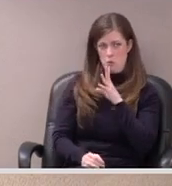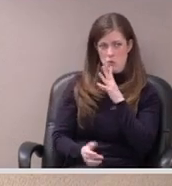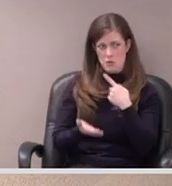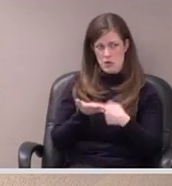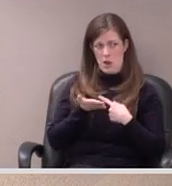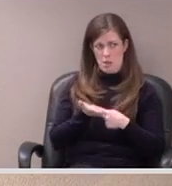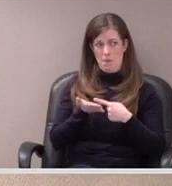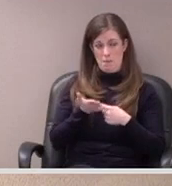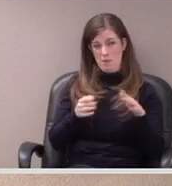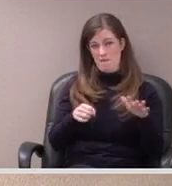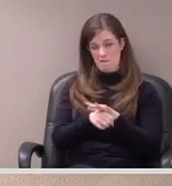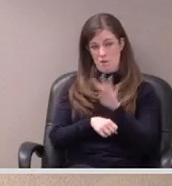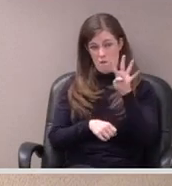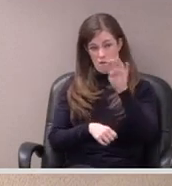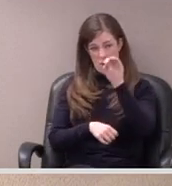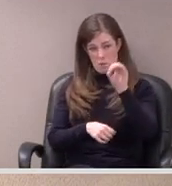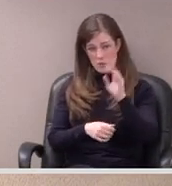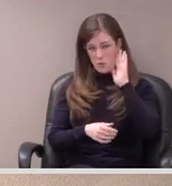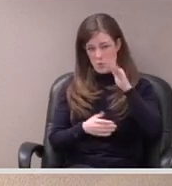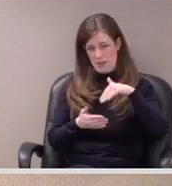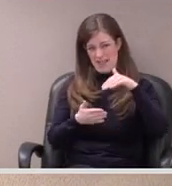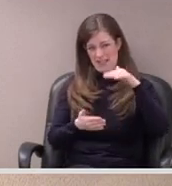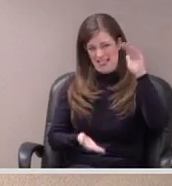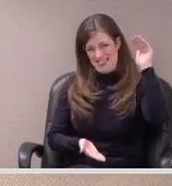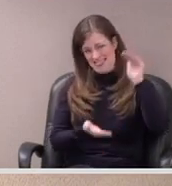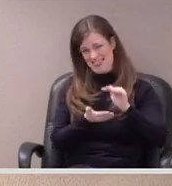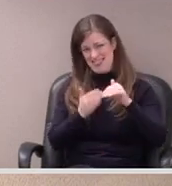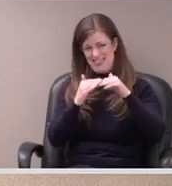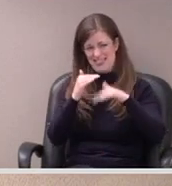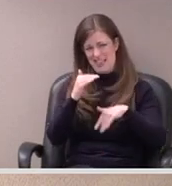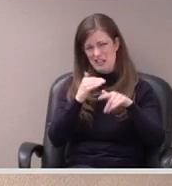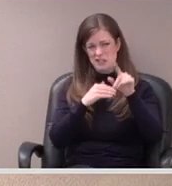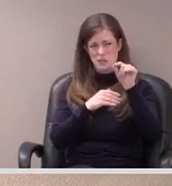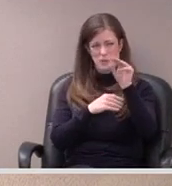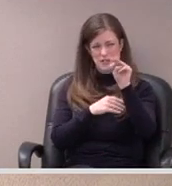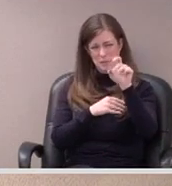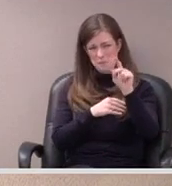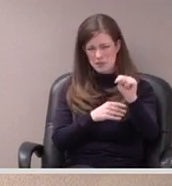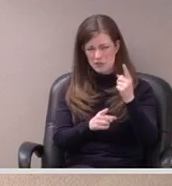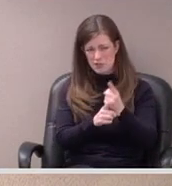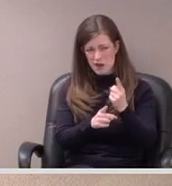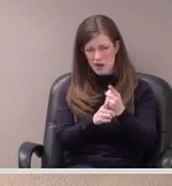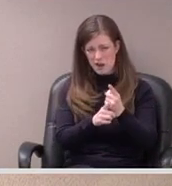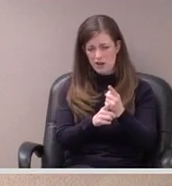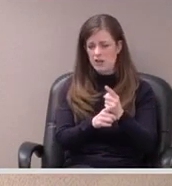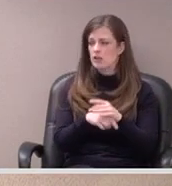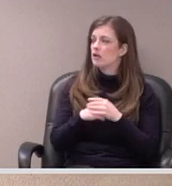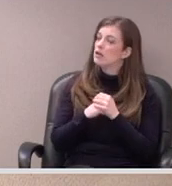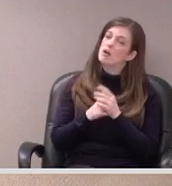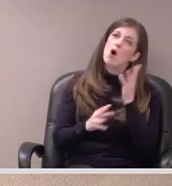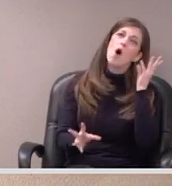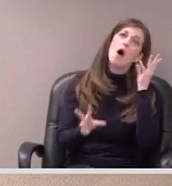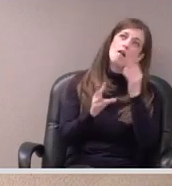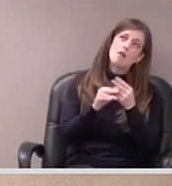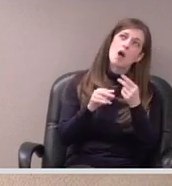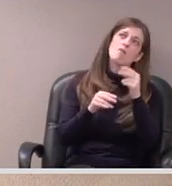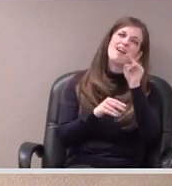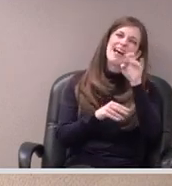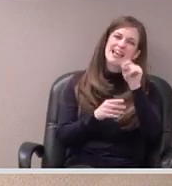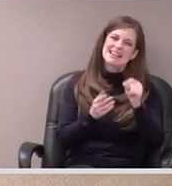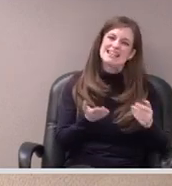full 4%, we're gonna have less than $20 million. If I'm looking at that correct? Overall, we're looking 18. At a net increase of